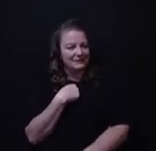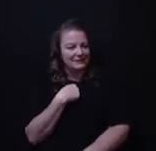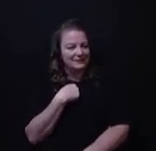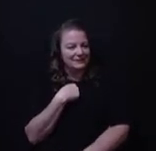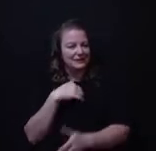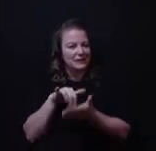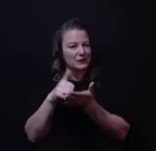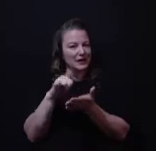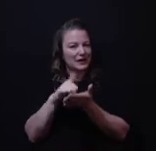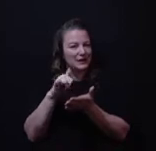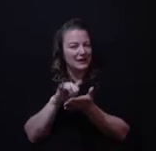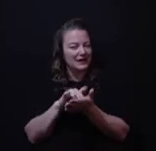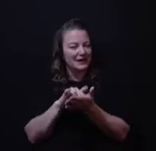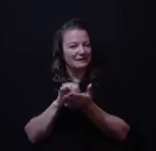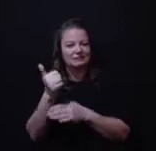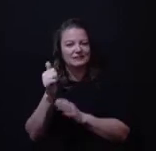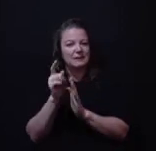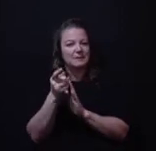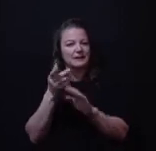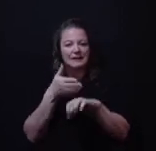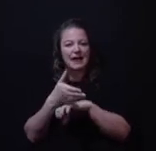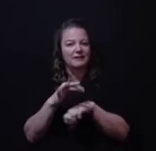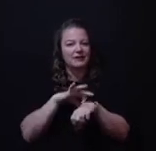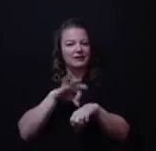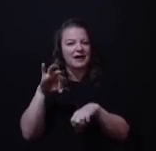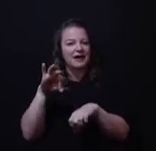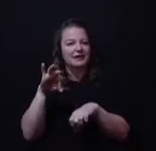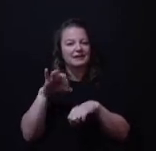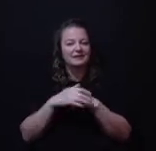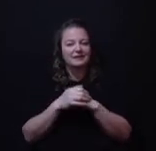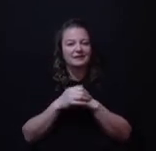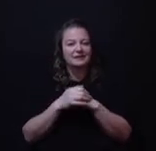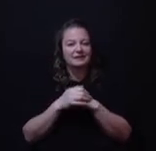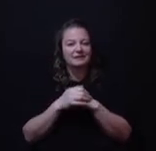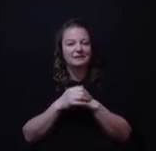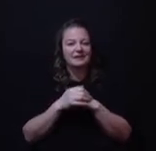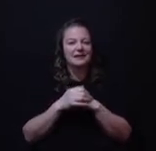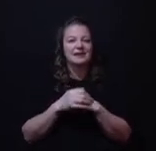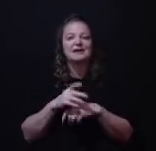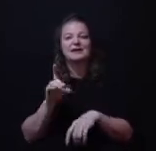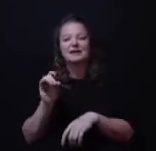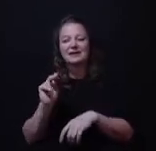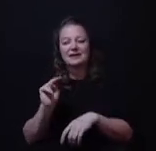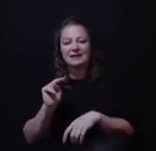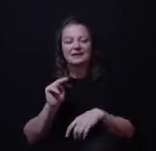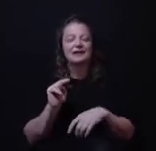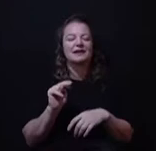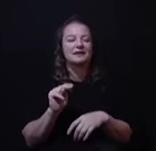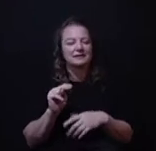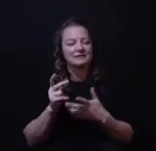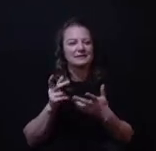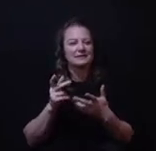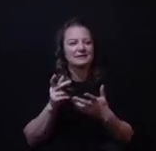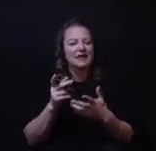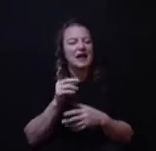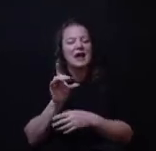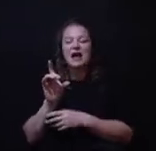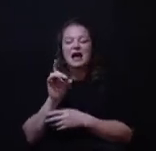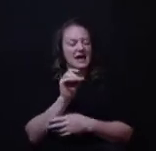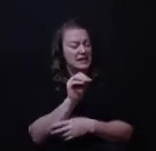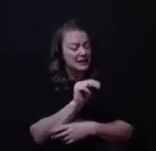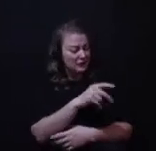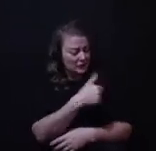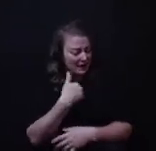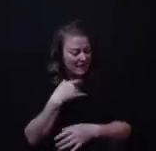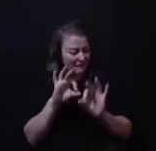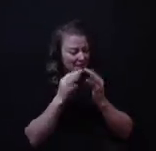Ring, ring, 10 minutes after 9. Donald, what'd you figure out? What do you mean? Well, Donald, do you have any